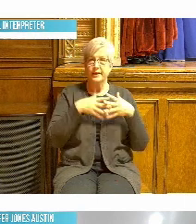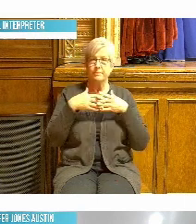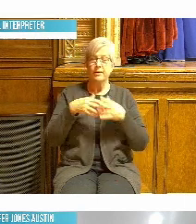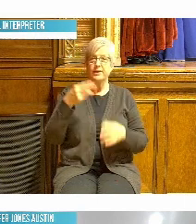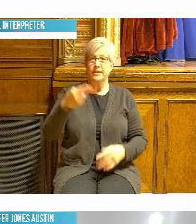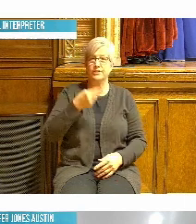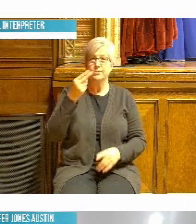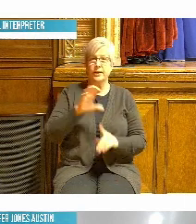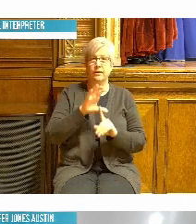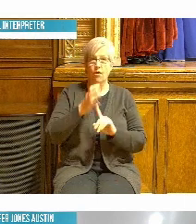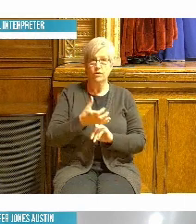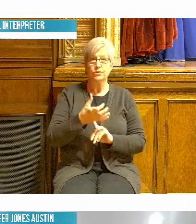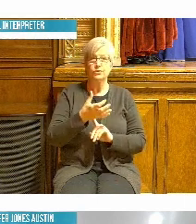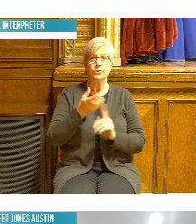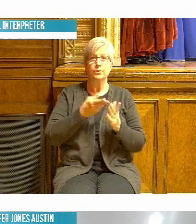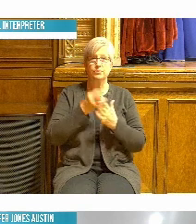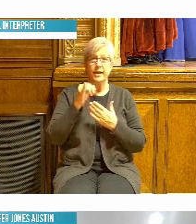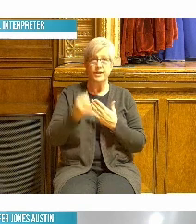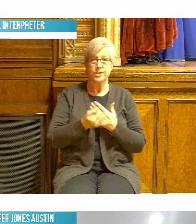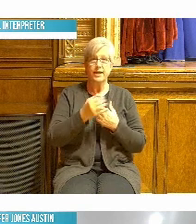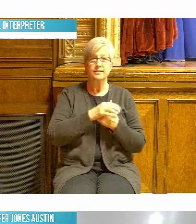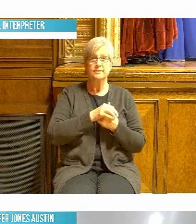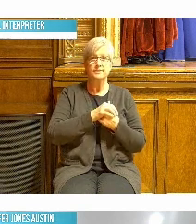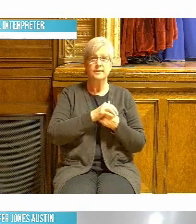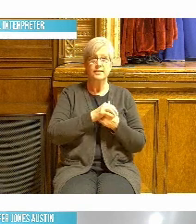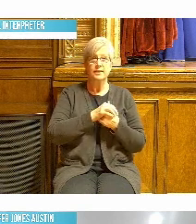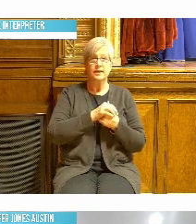and culture projects.